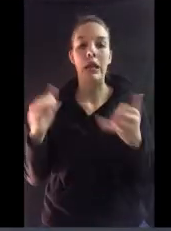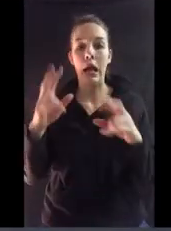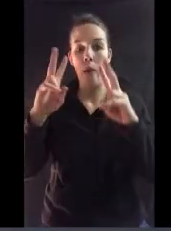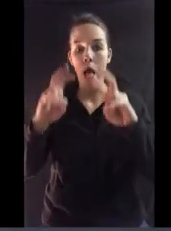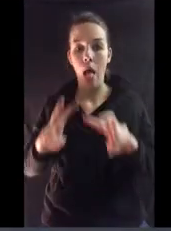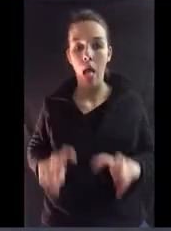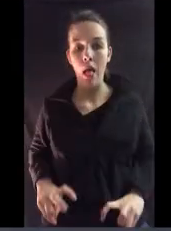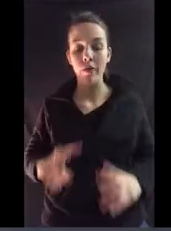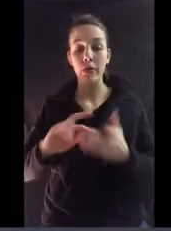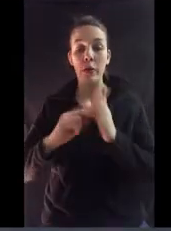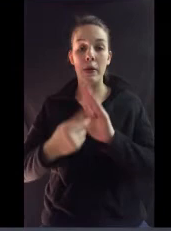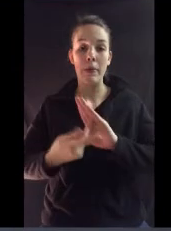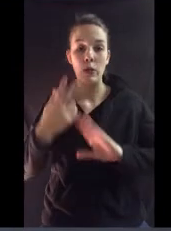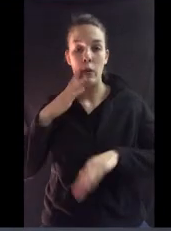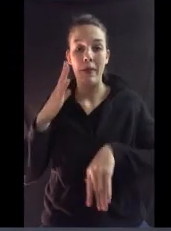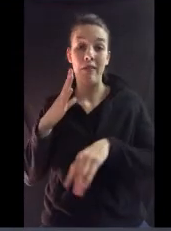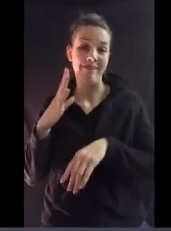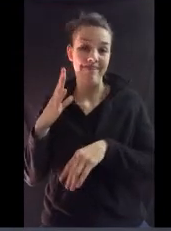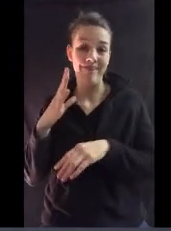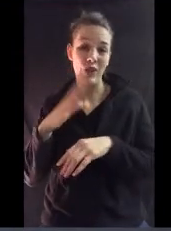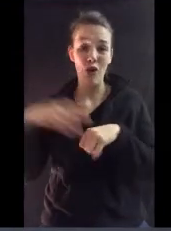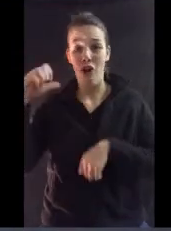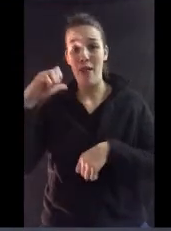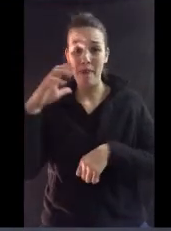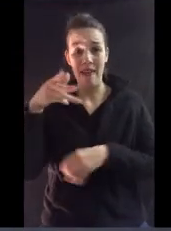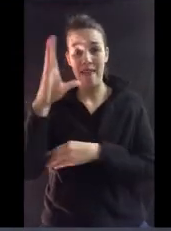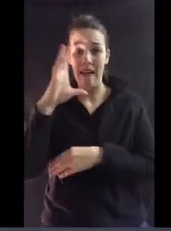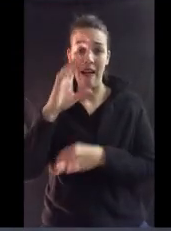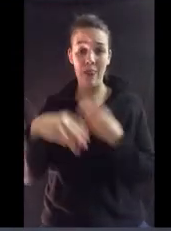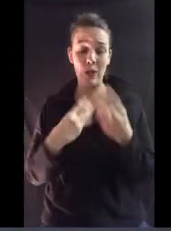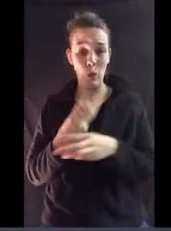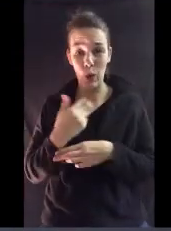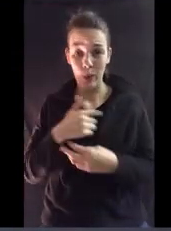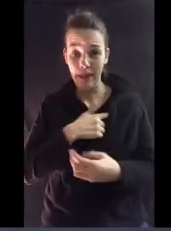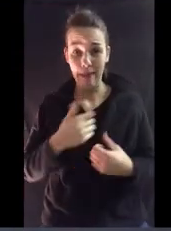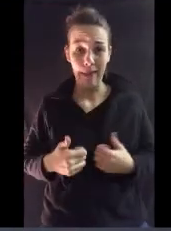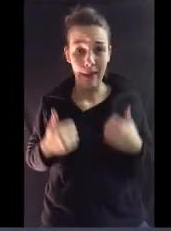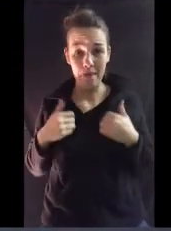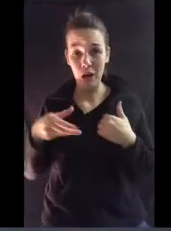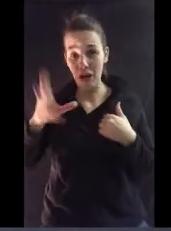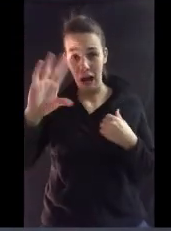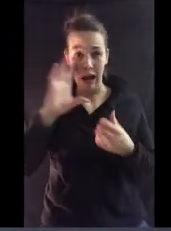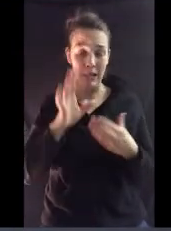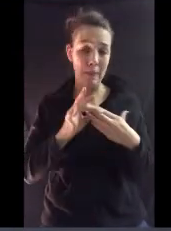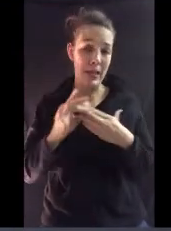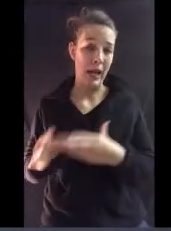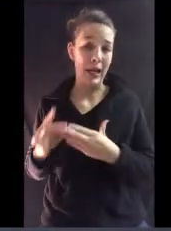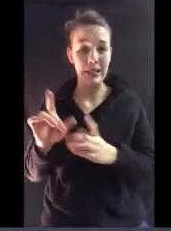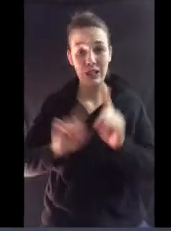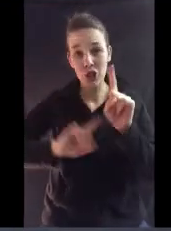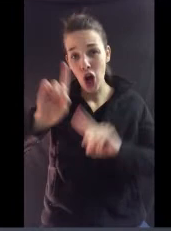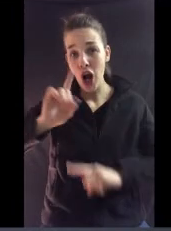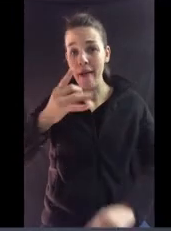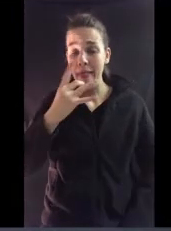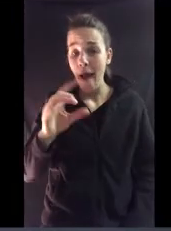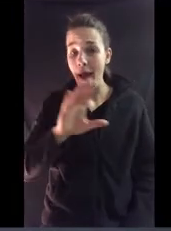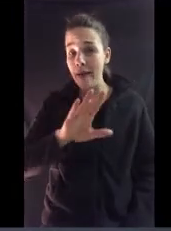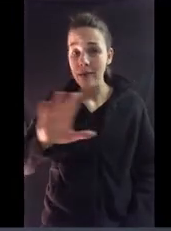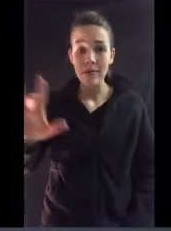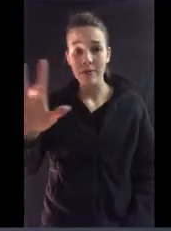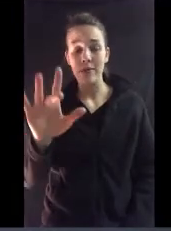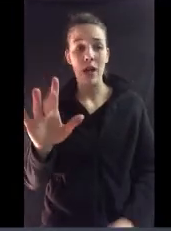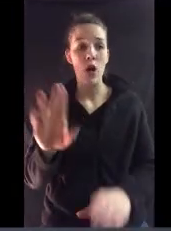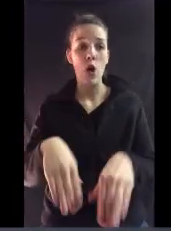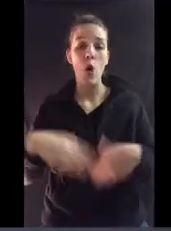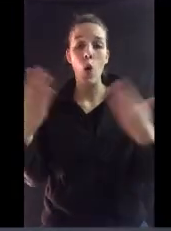time and really dig into what it means to be called by God in this world in which we live. Because God can be our guiding star,